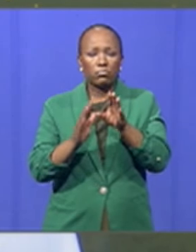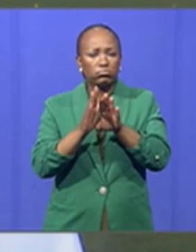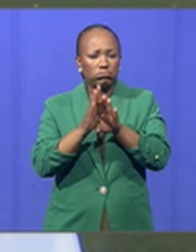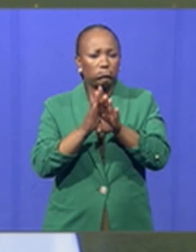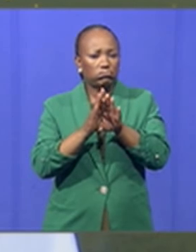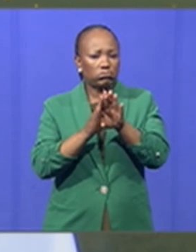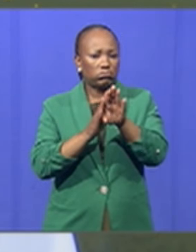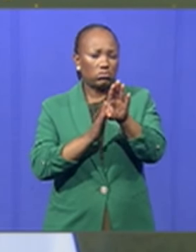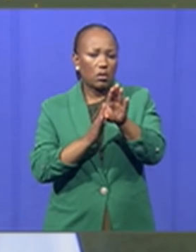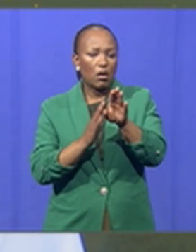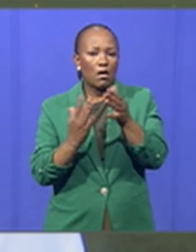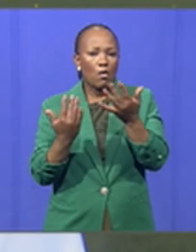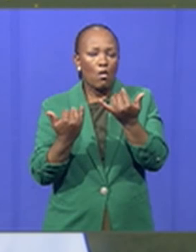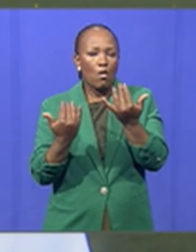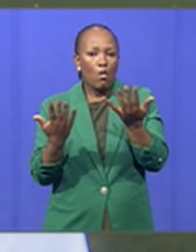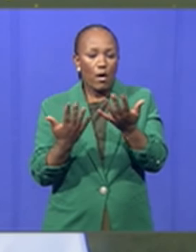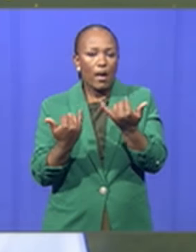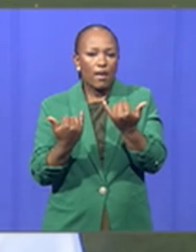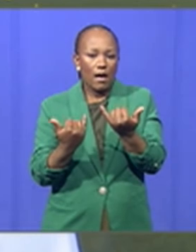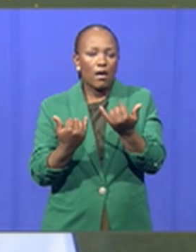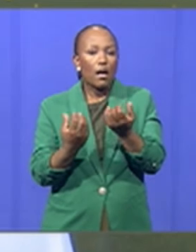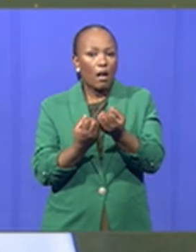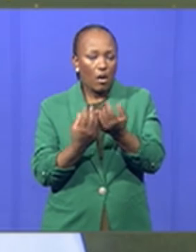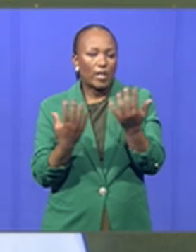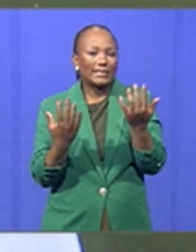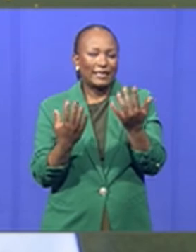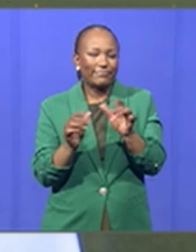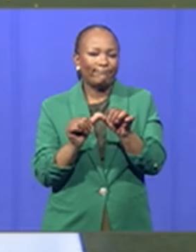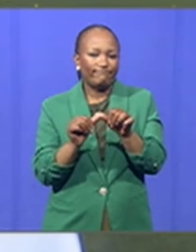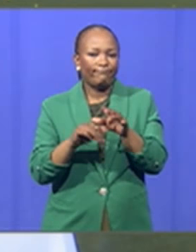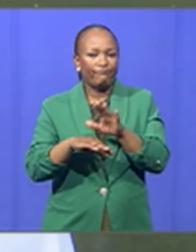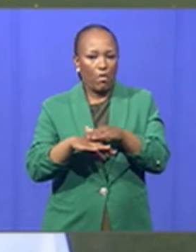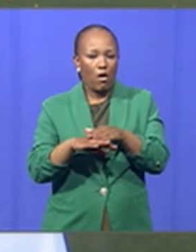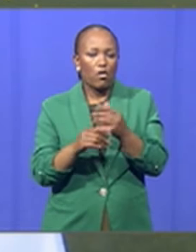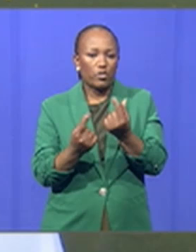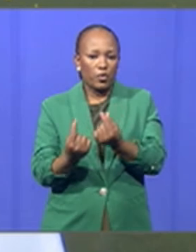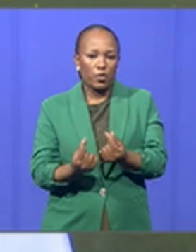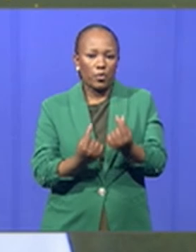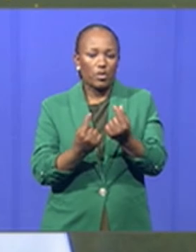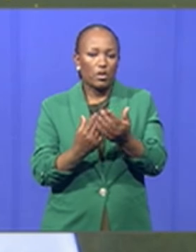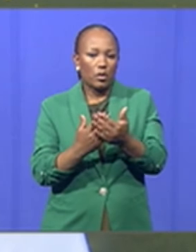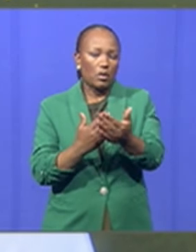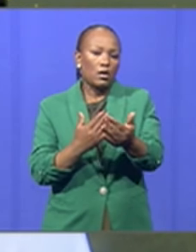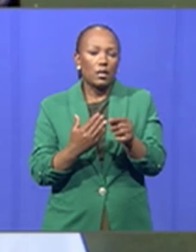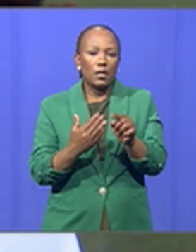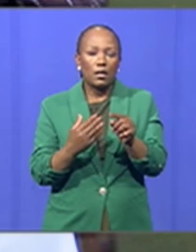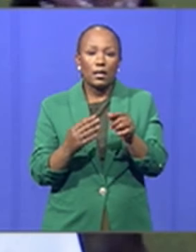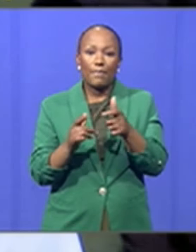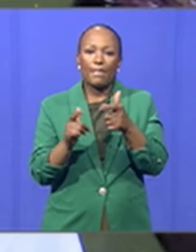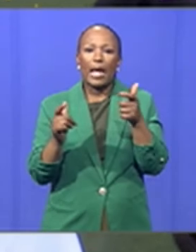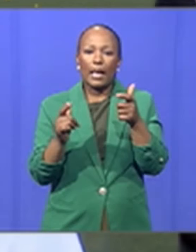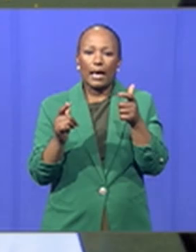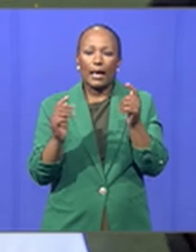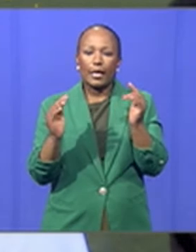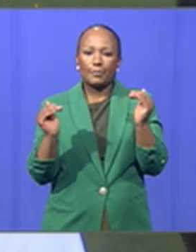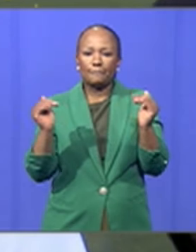currently. We still have a lot of ground to cover because there's still a big gap